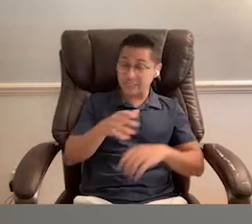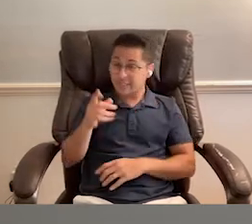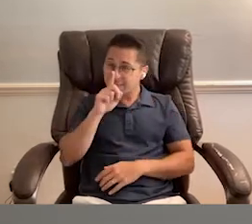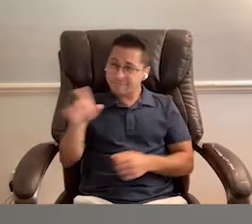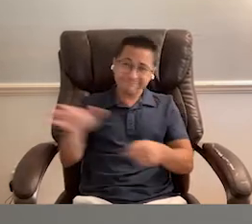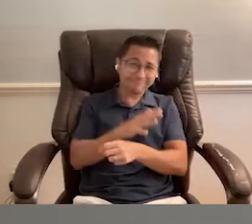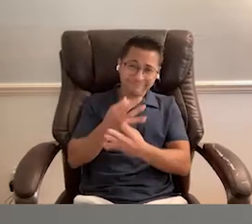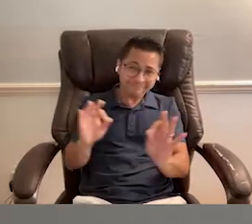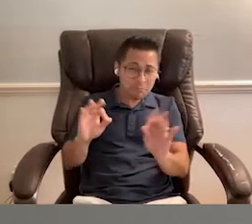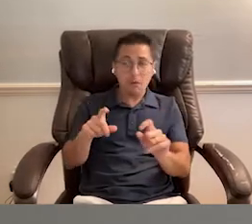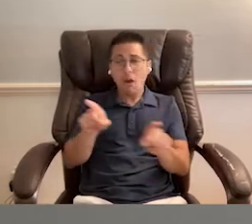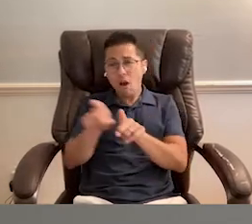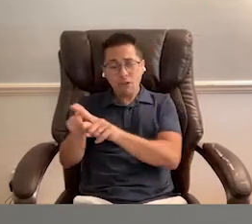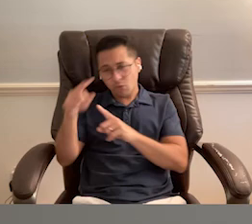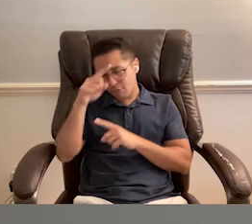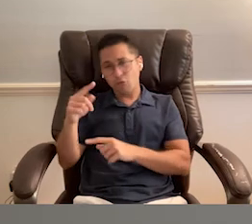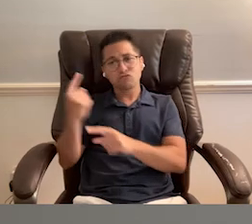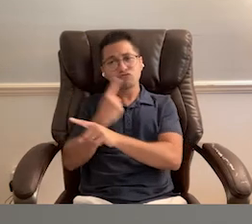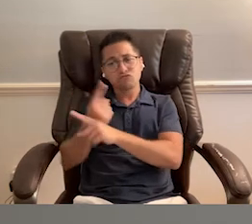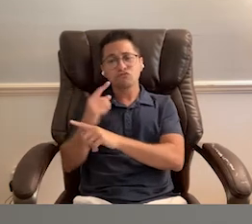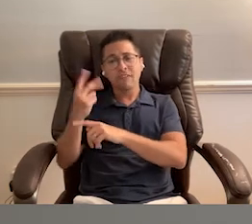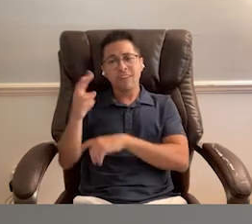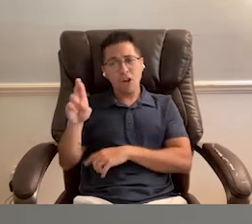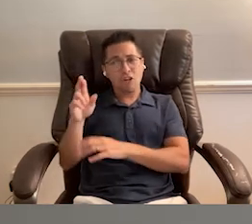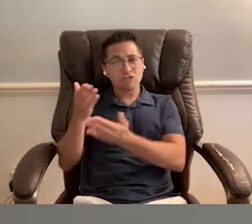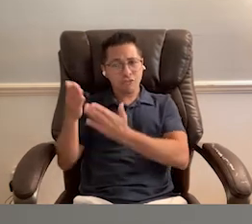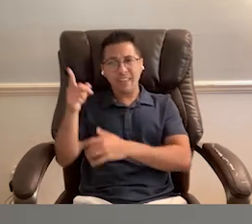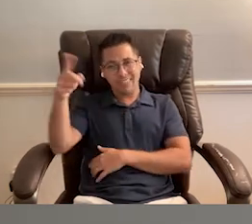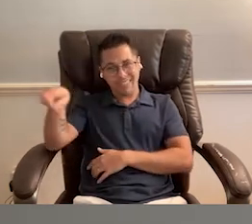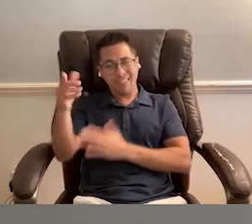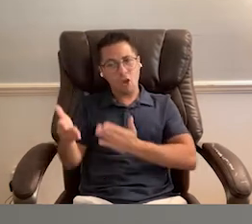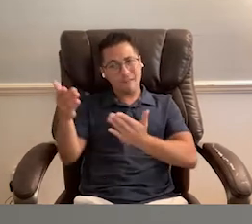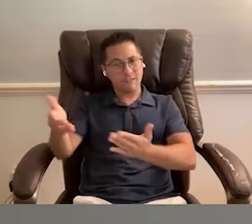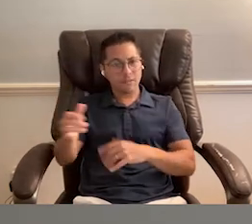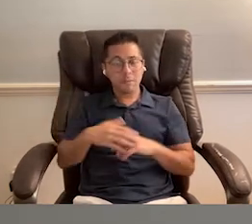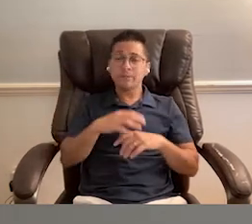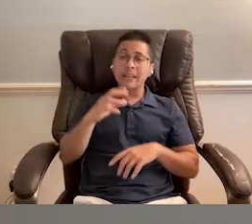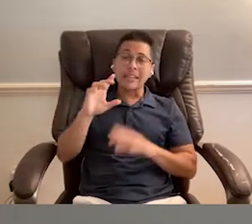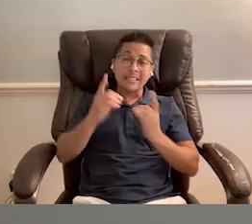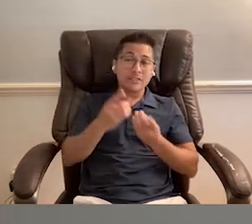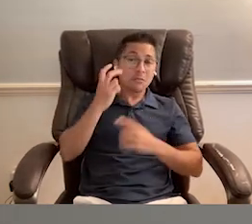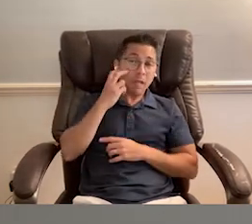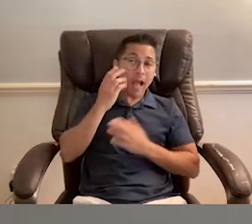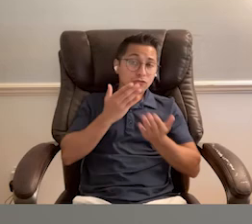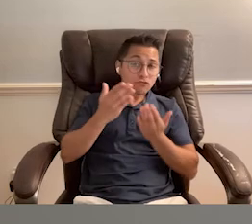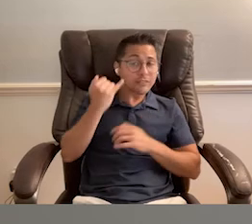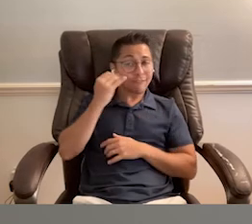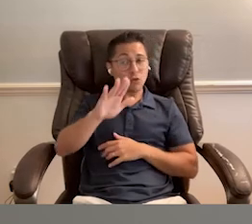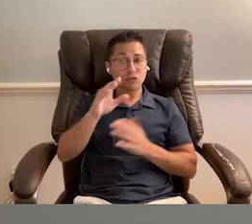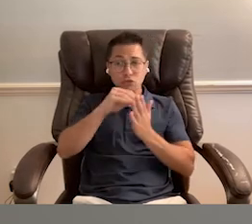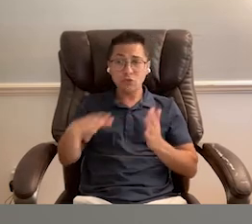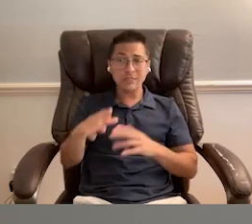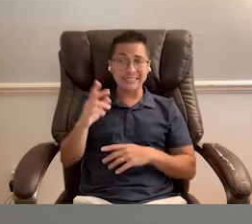free, but it's also for those traditional vocational rehabilitation services that they offer. The Division of Blind Services, if your student is